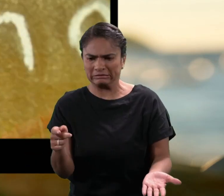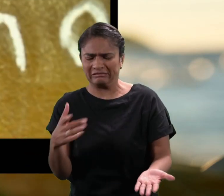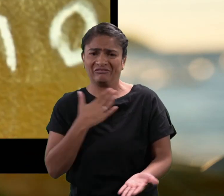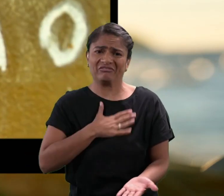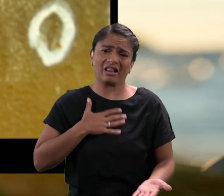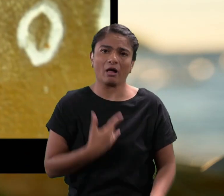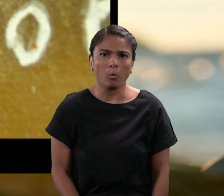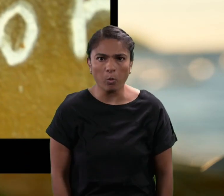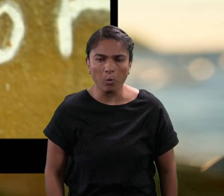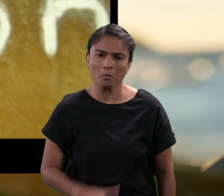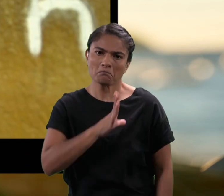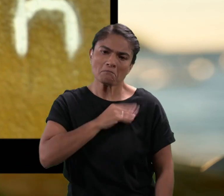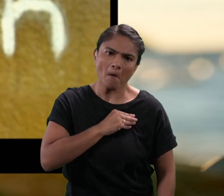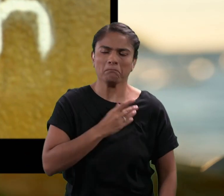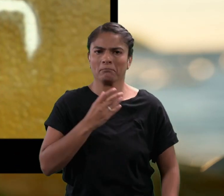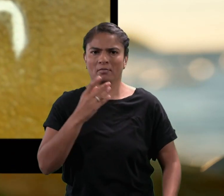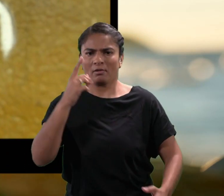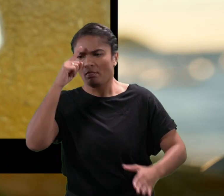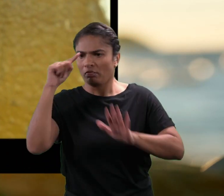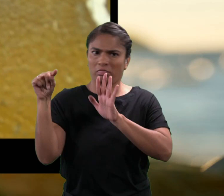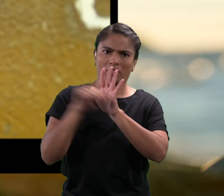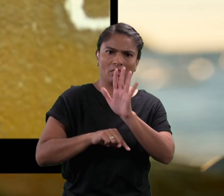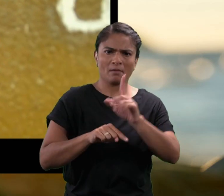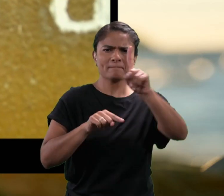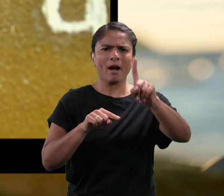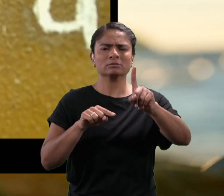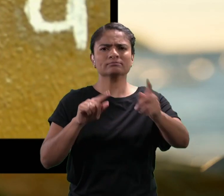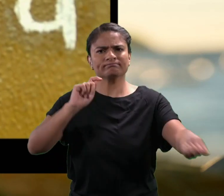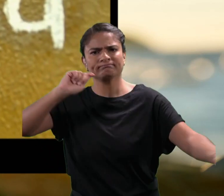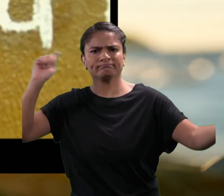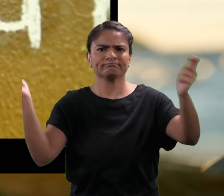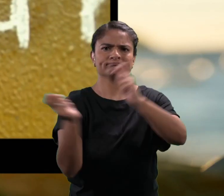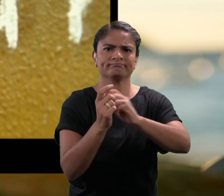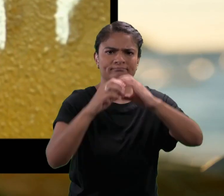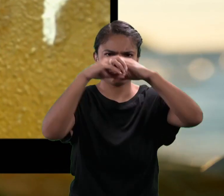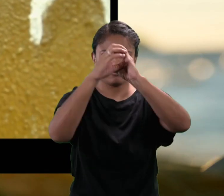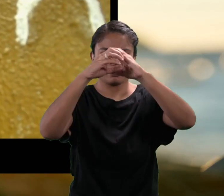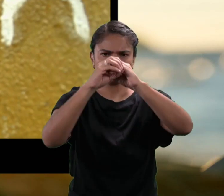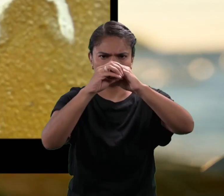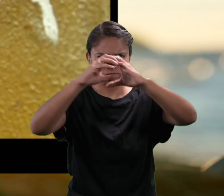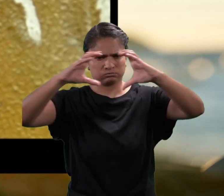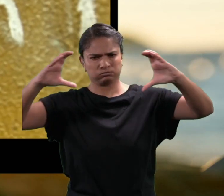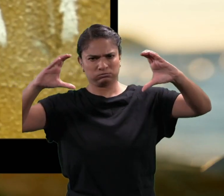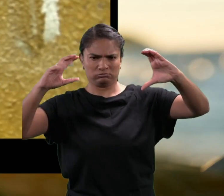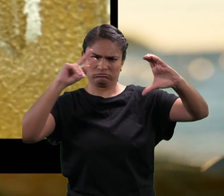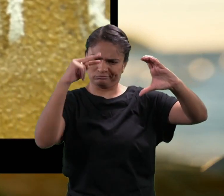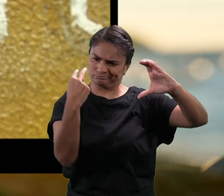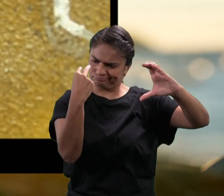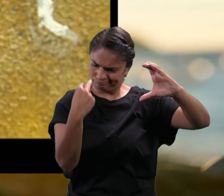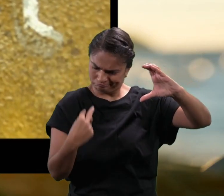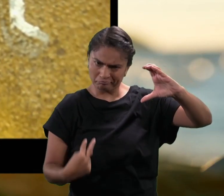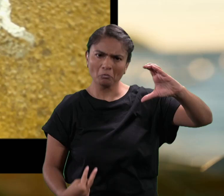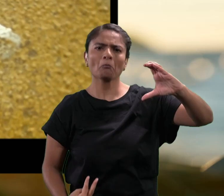definitely becomes very, very daunting, because all of a sudden you are looking at yourself in the sort of like